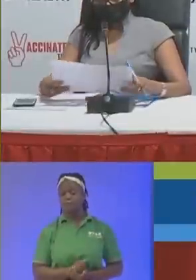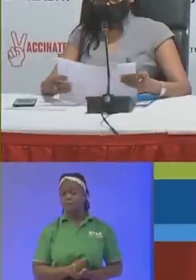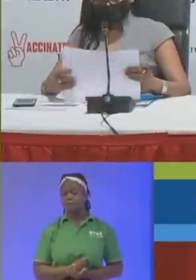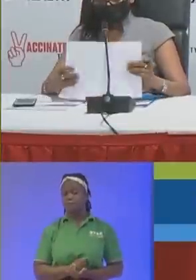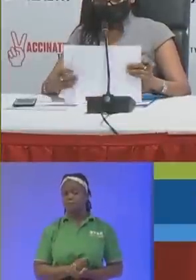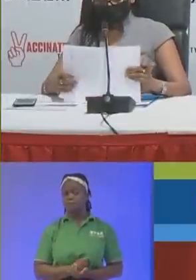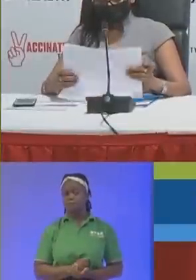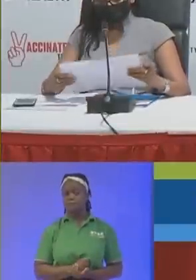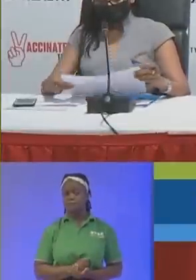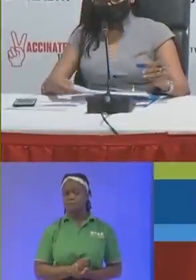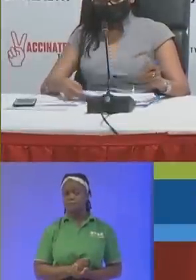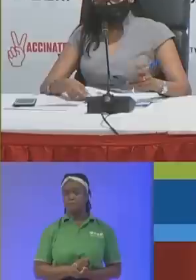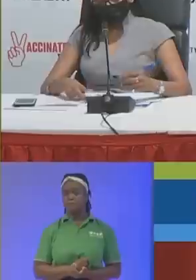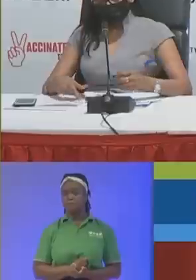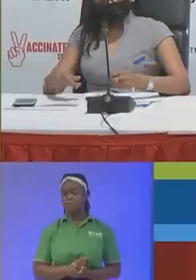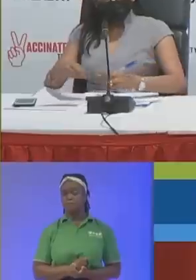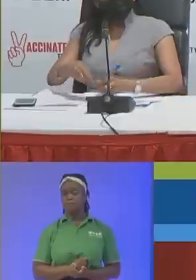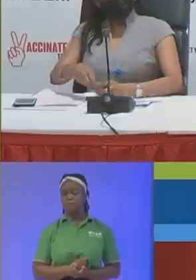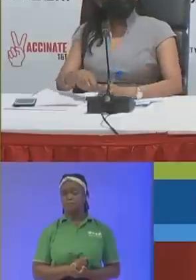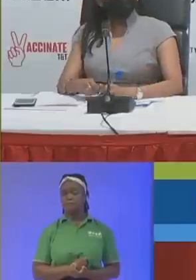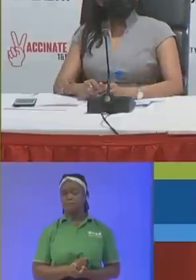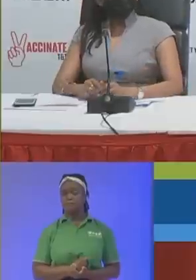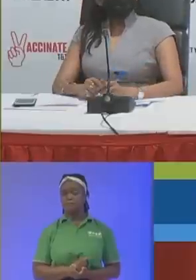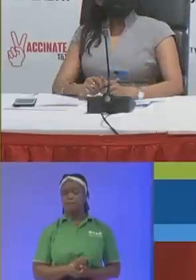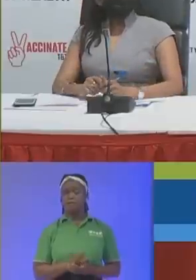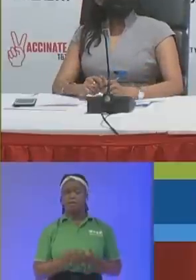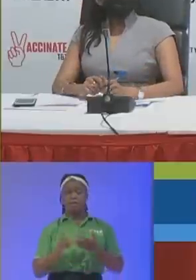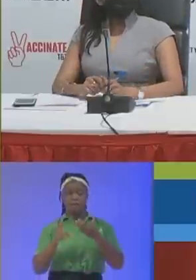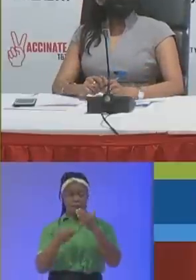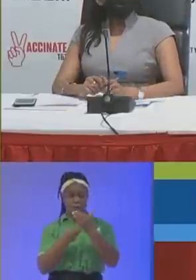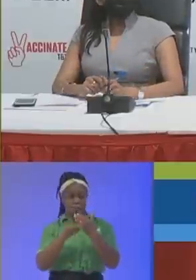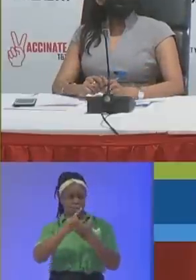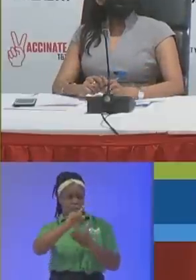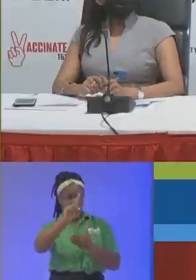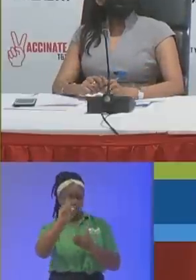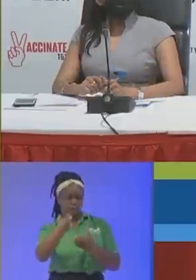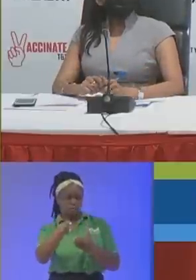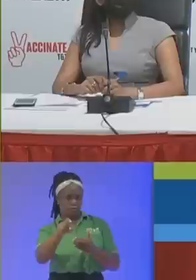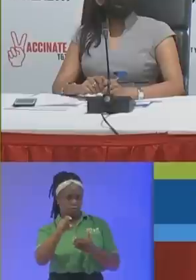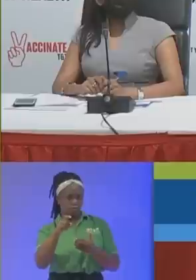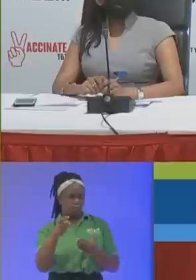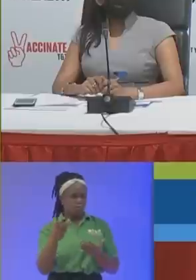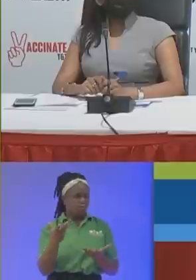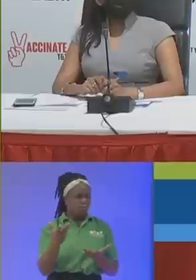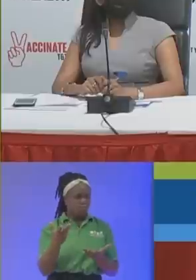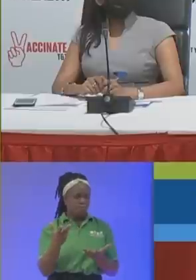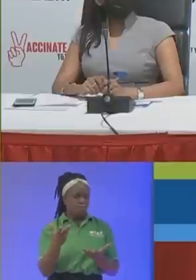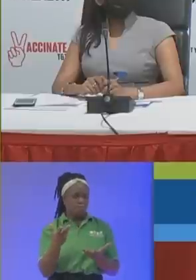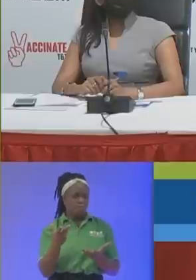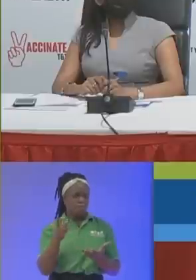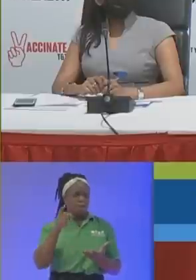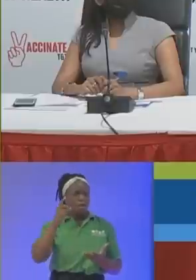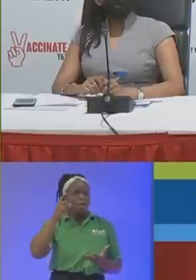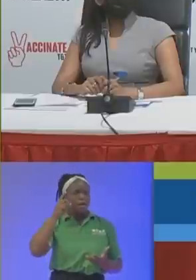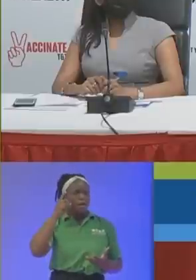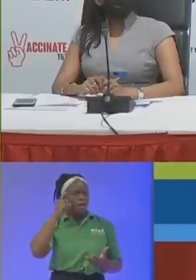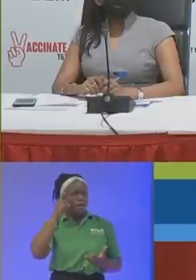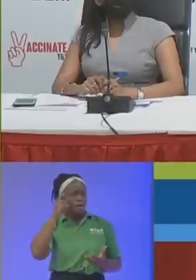I think we have an additional question from ACP News, yeah. So let's give them the opportunity. Hi, yes, Joanne again from